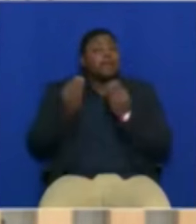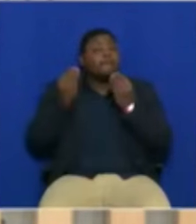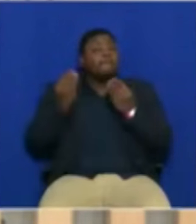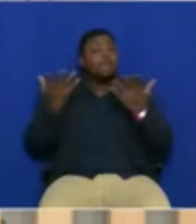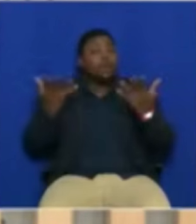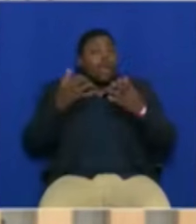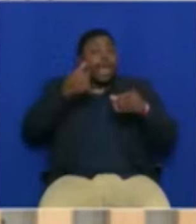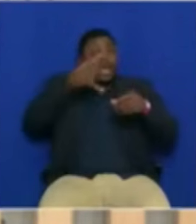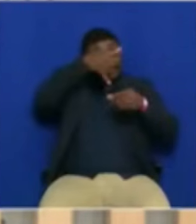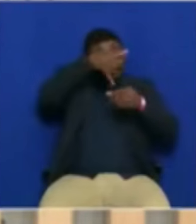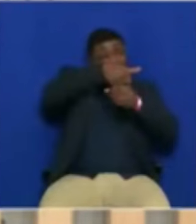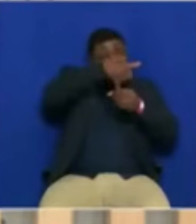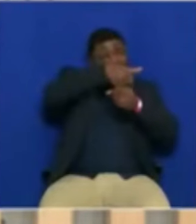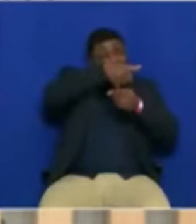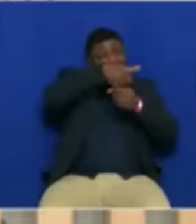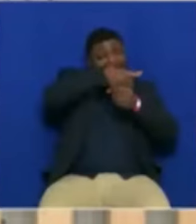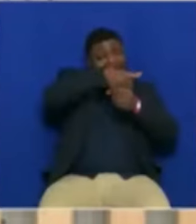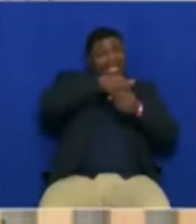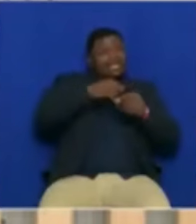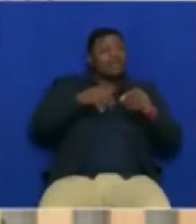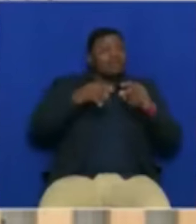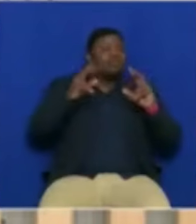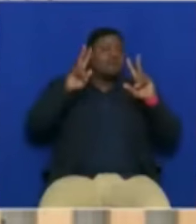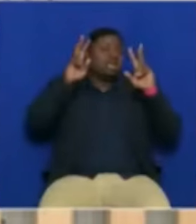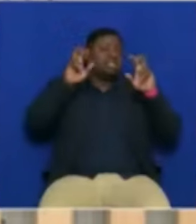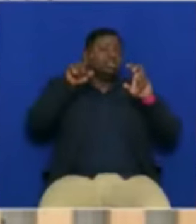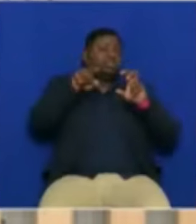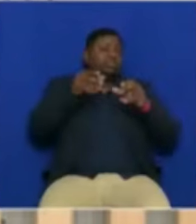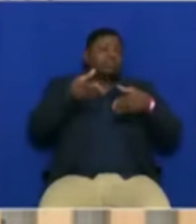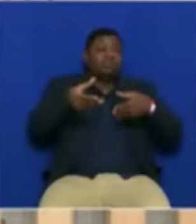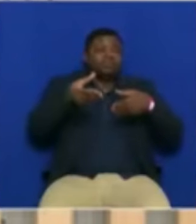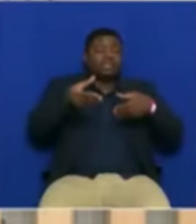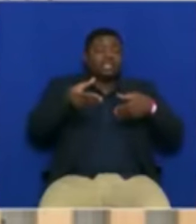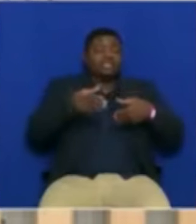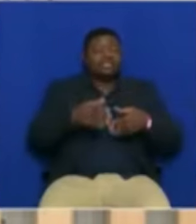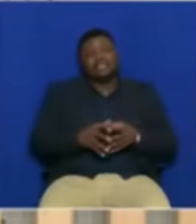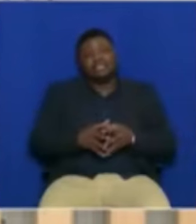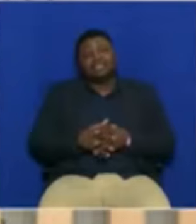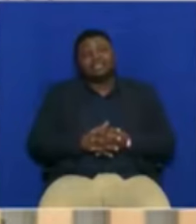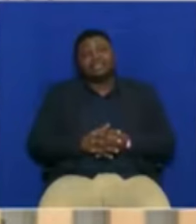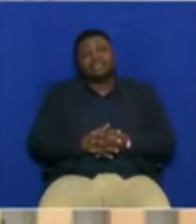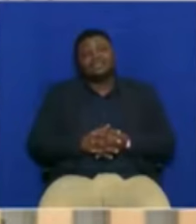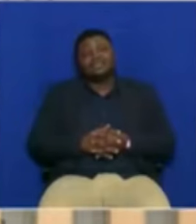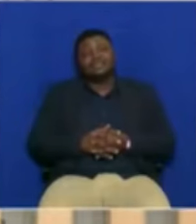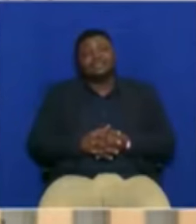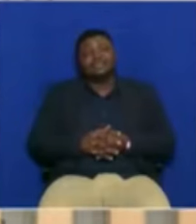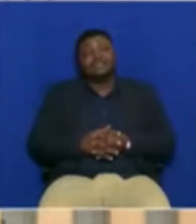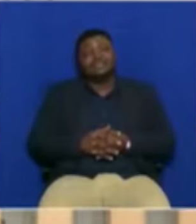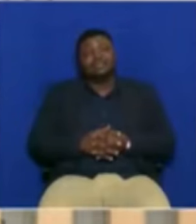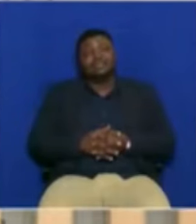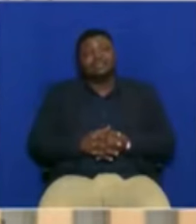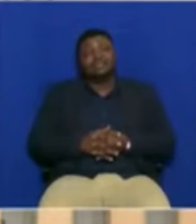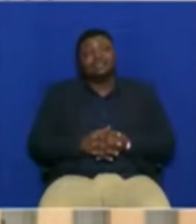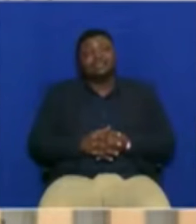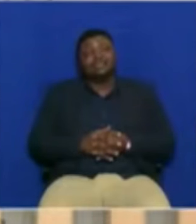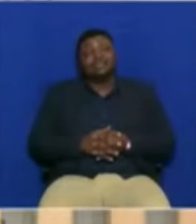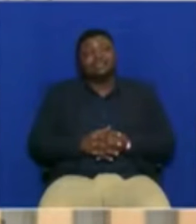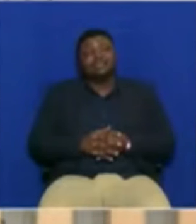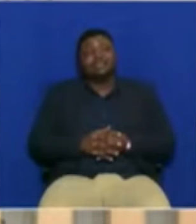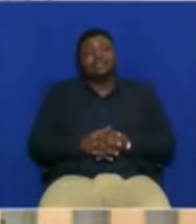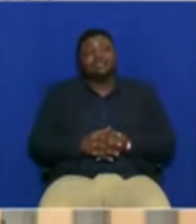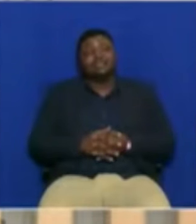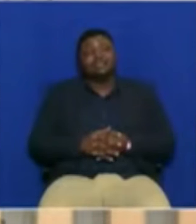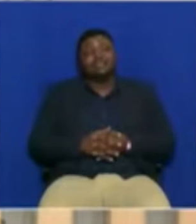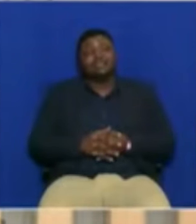dockets. Yes, Okay. the document itself. The document itself. Now, this is the